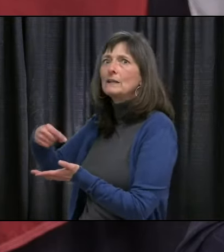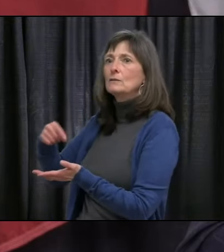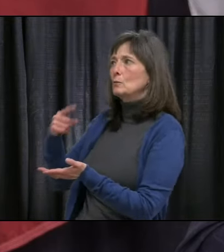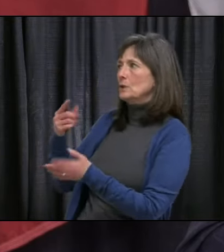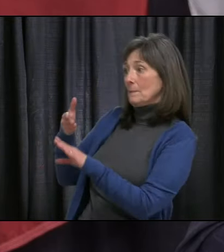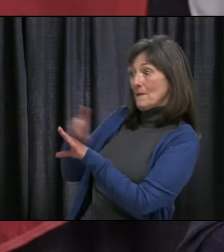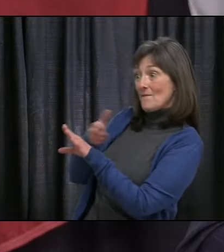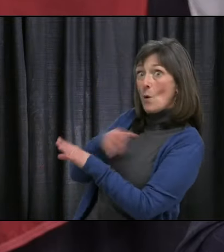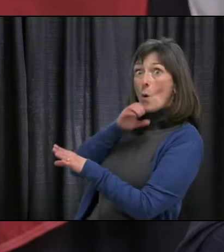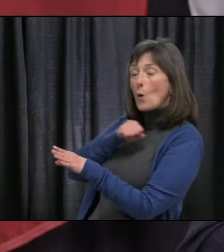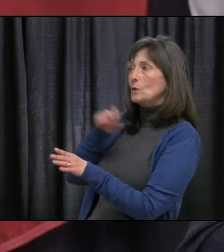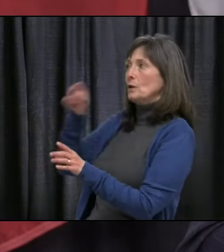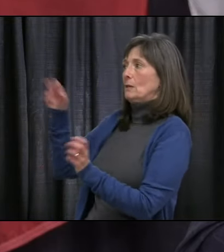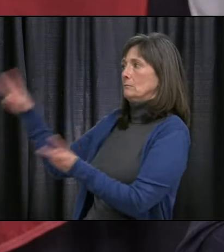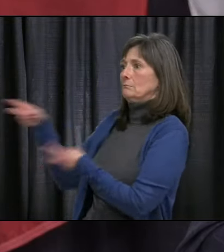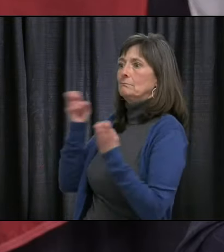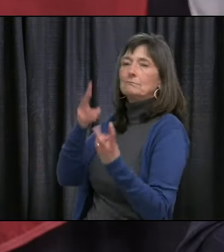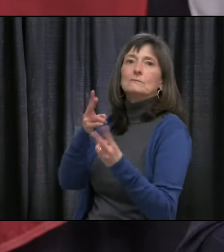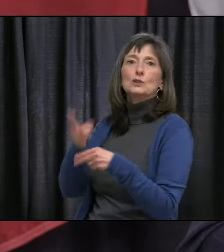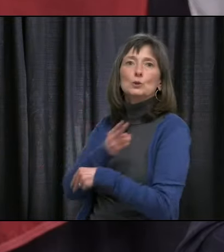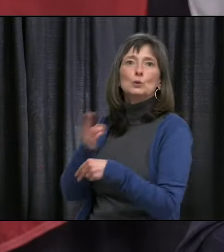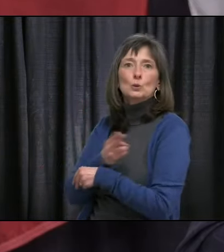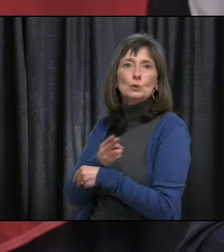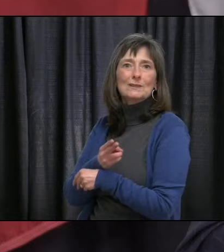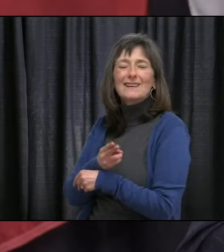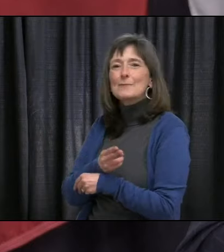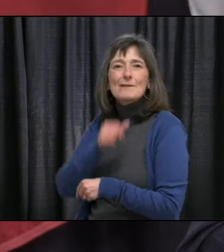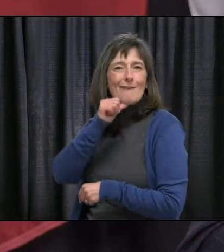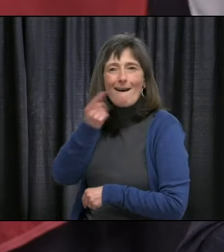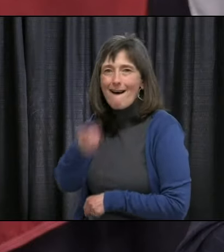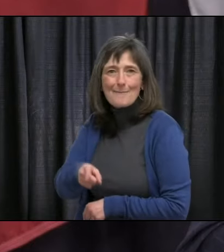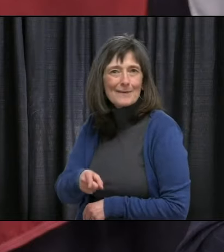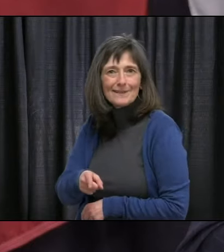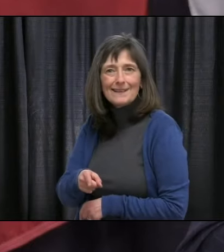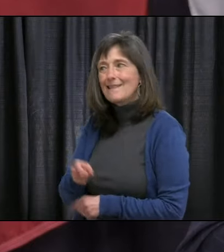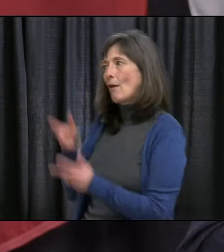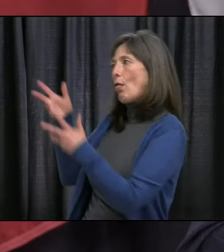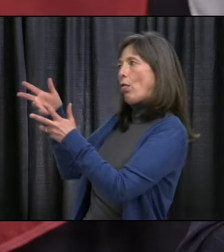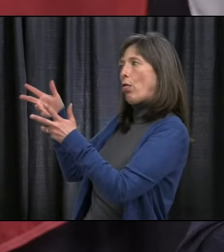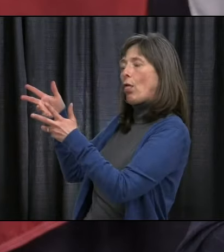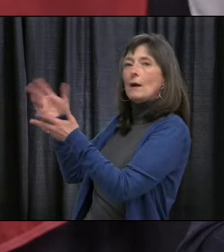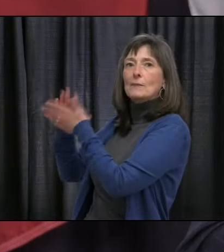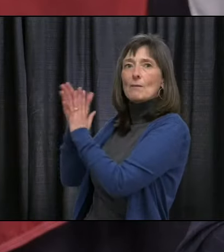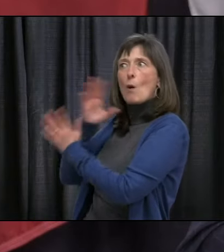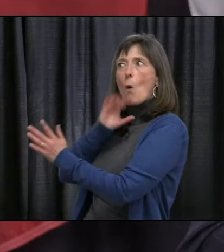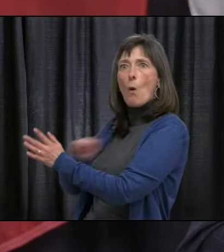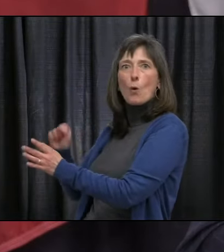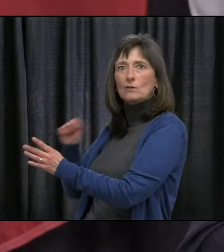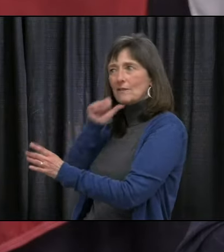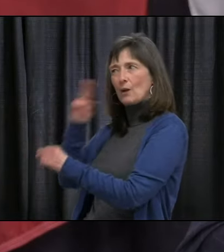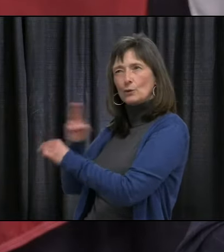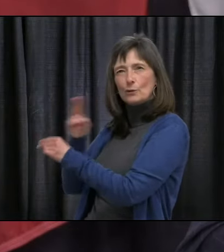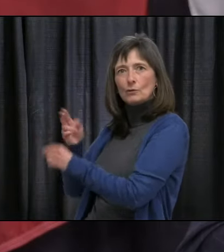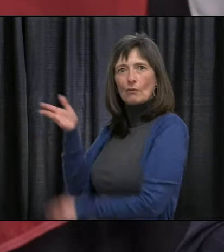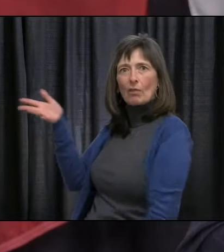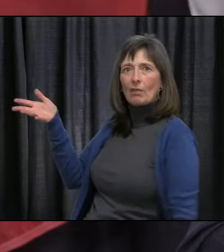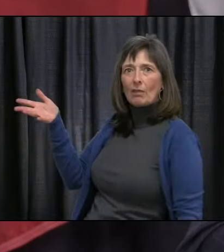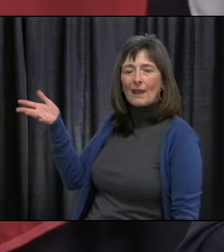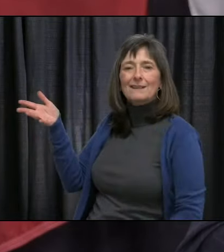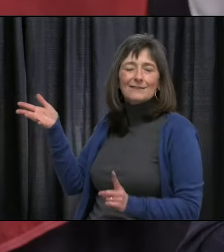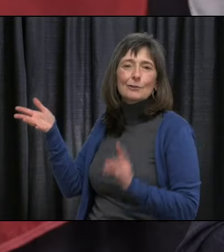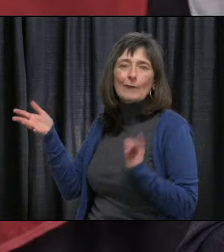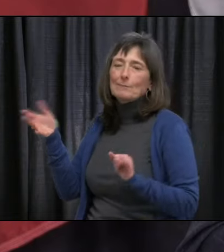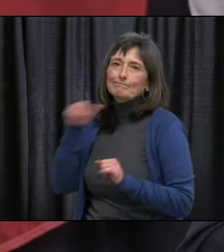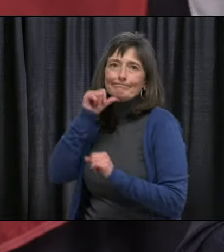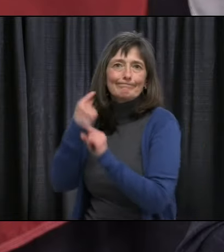public health. So that inventory rotation didn't occur. It was allowed to expire therefore, obviously inappropriate